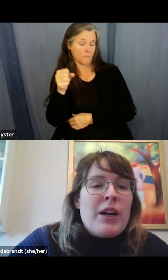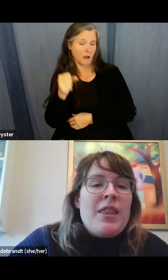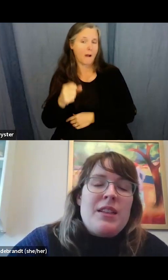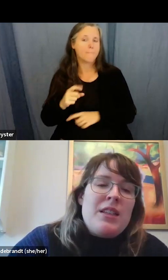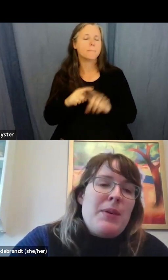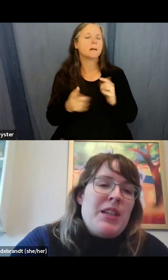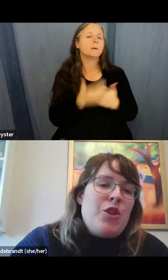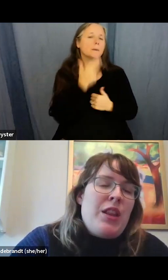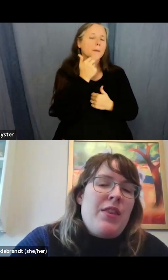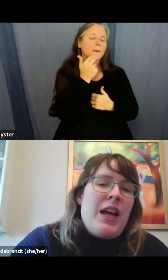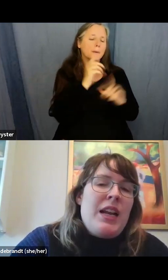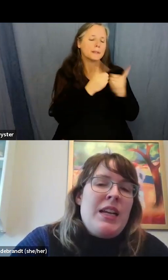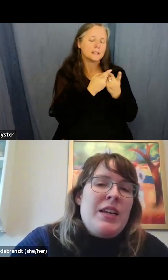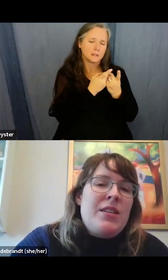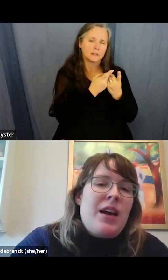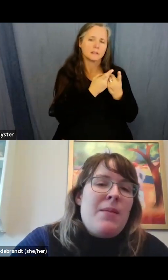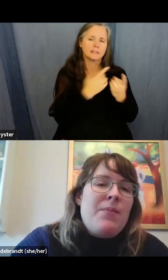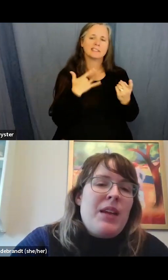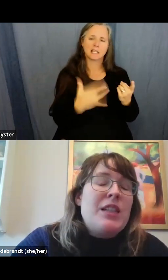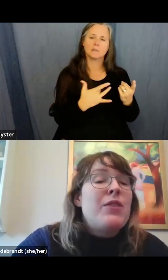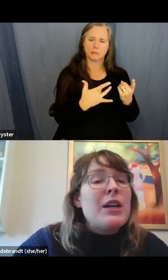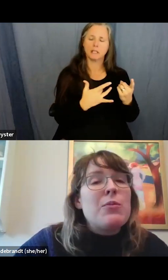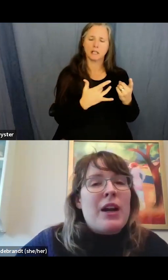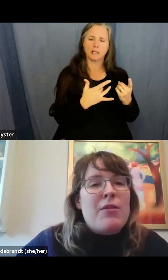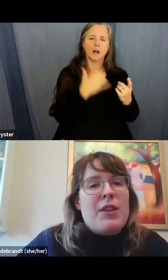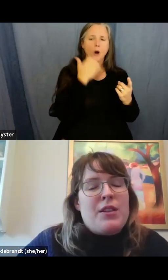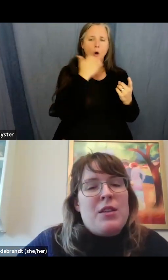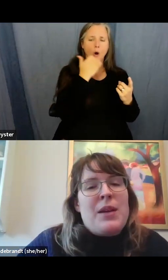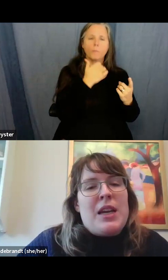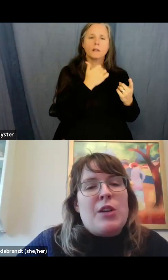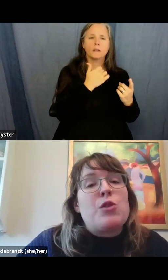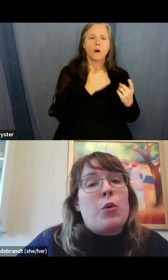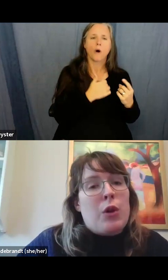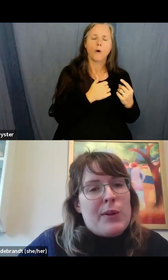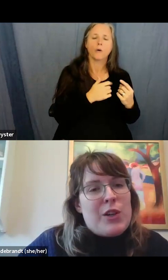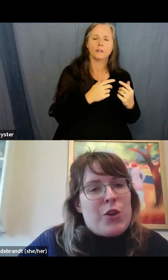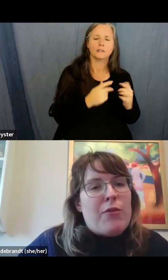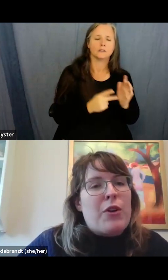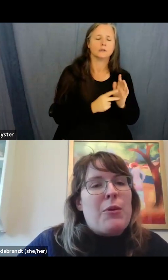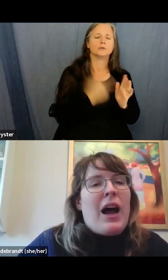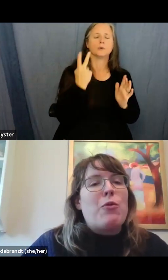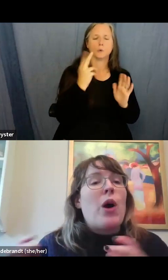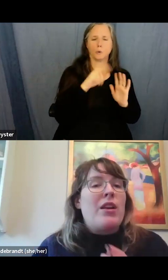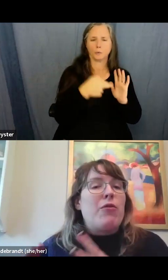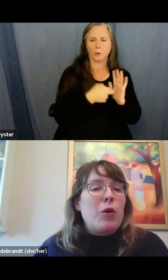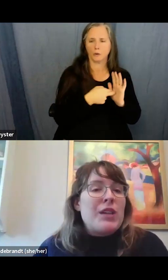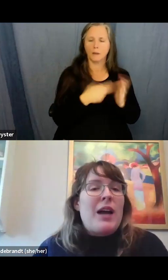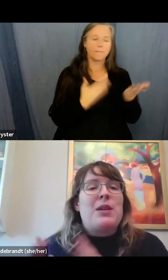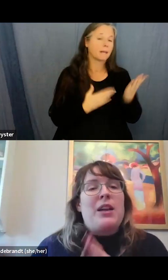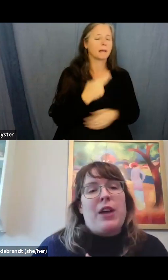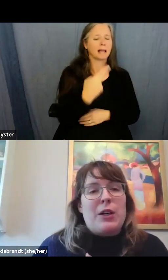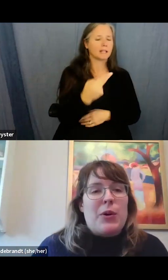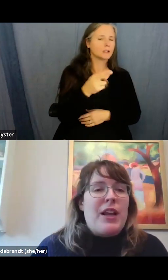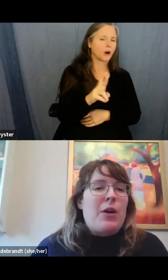Commonly in Oregon, this is a position that is, it's very rare for this to be a solo position, for you to have one